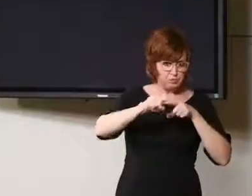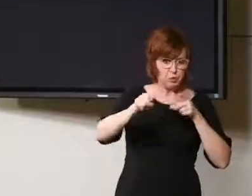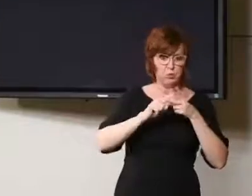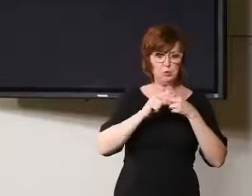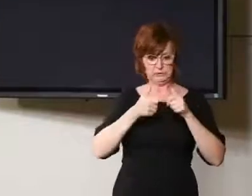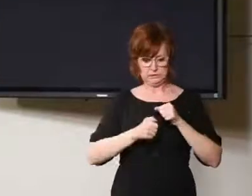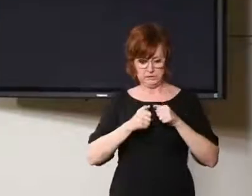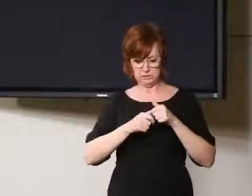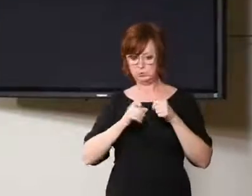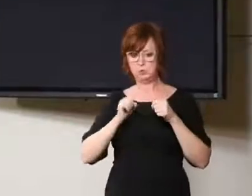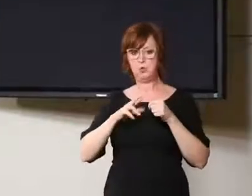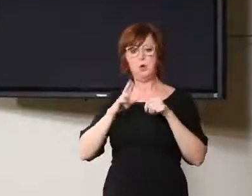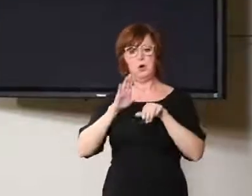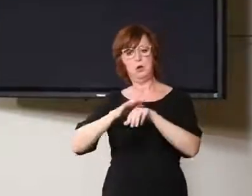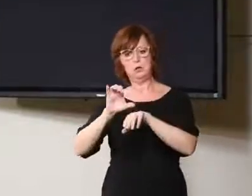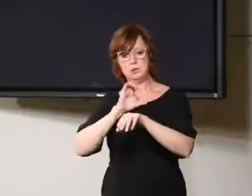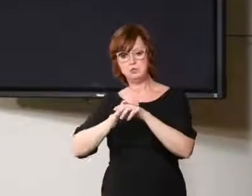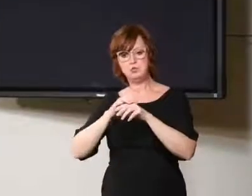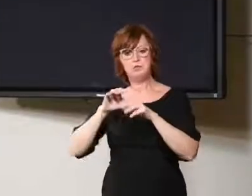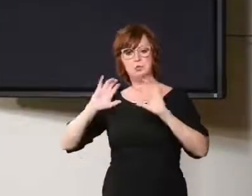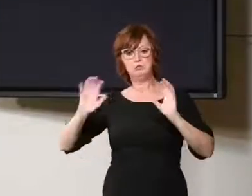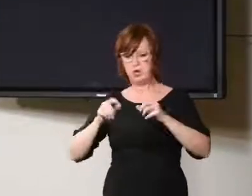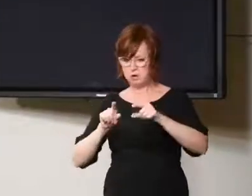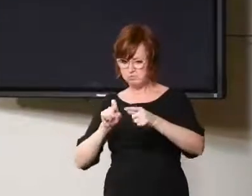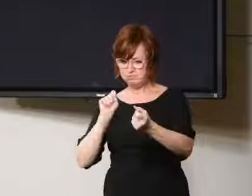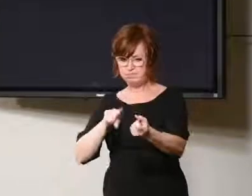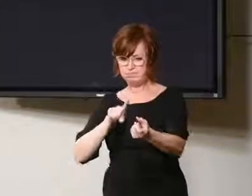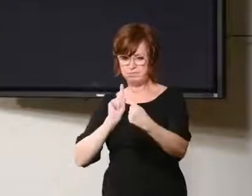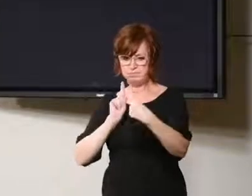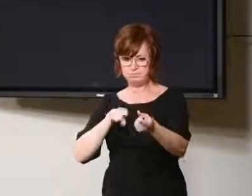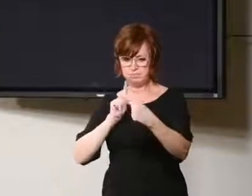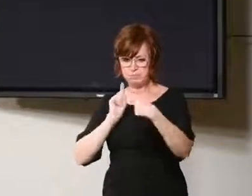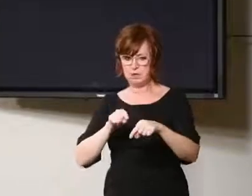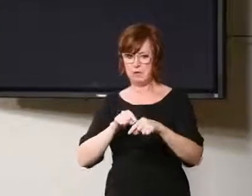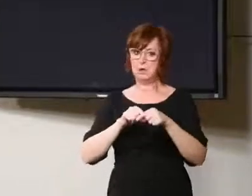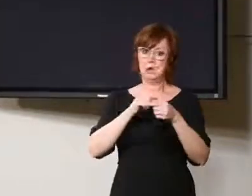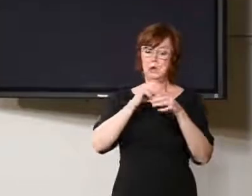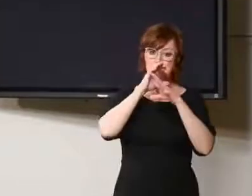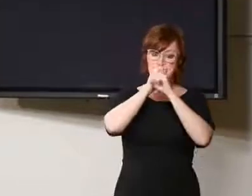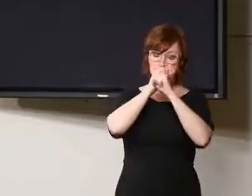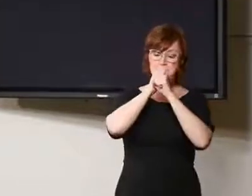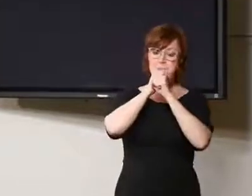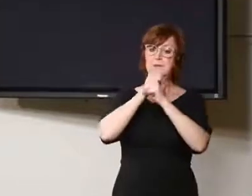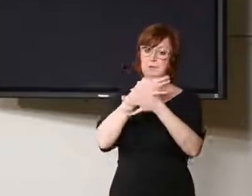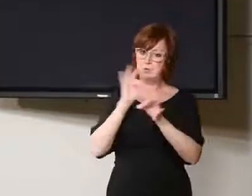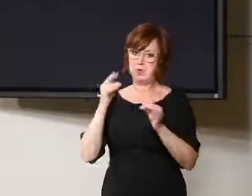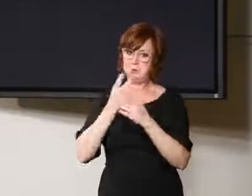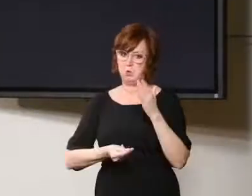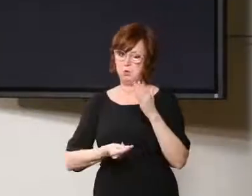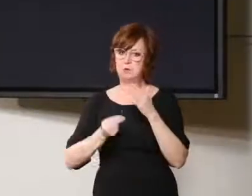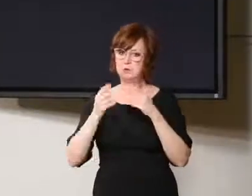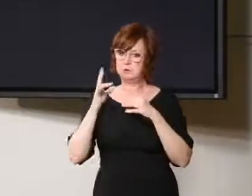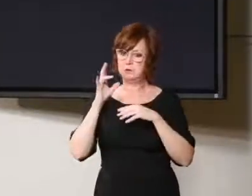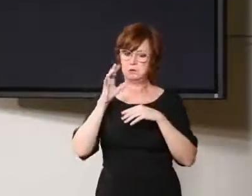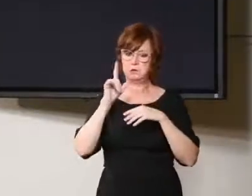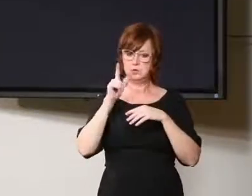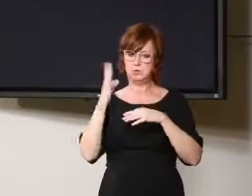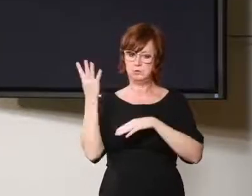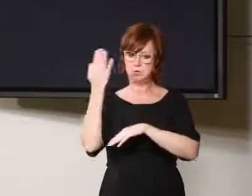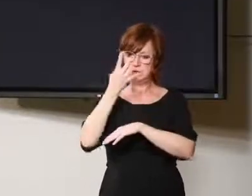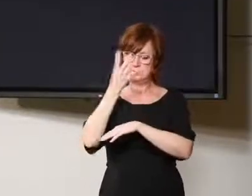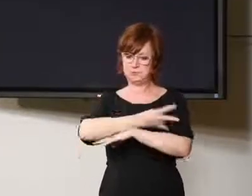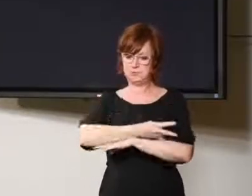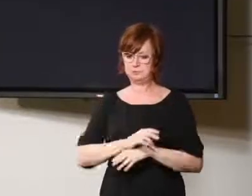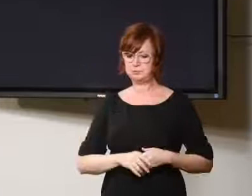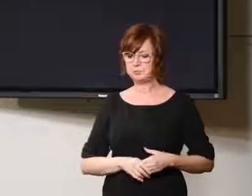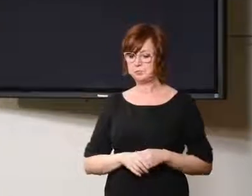and again, it's available 24 hours a day, 7 days a week. Our mobile crisis centers are located in communities across